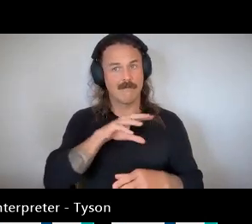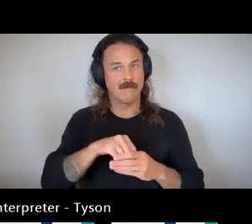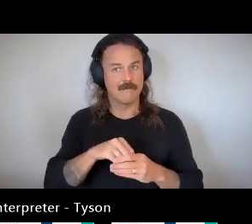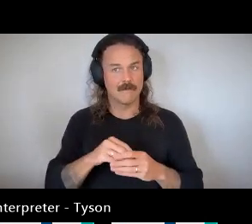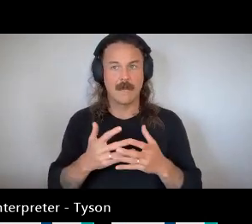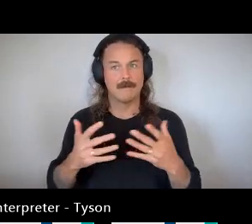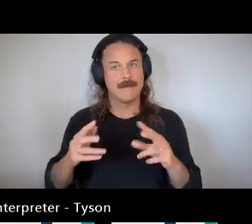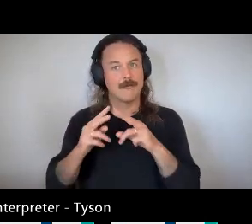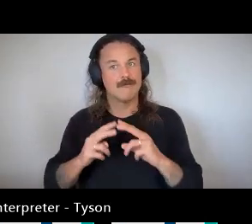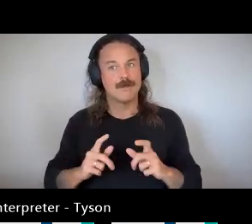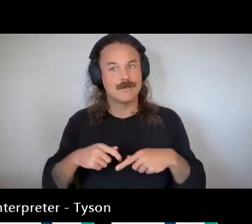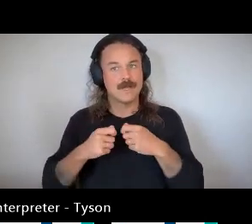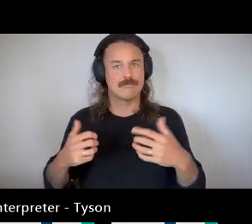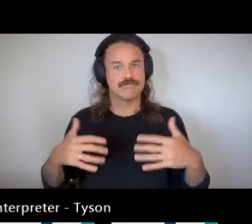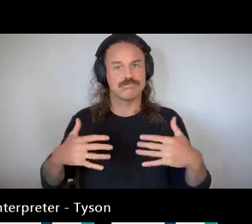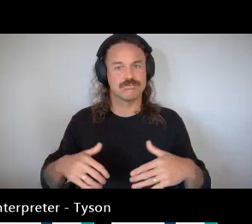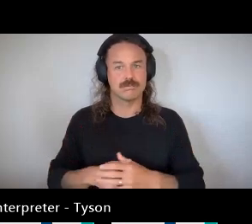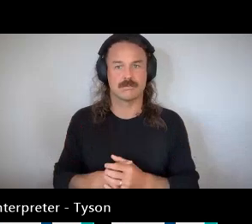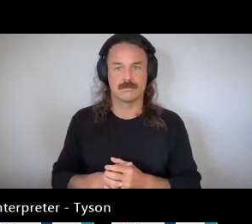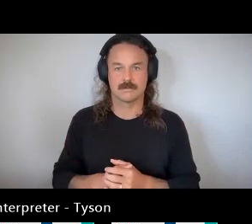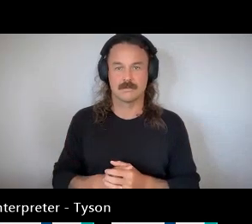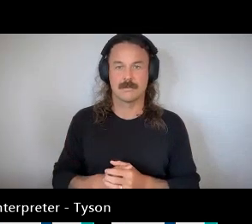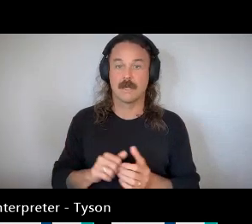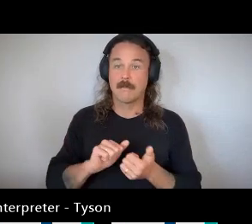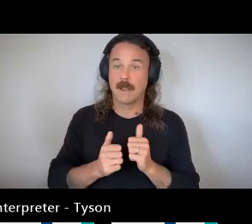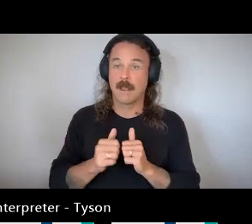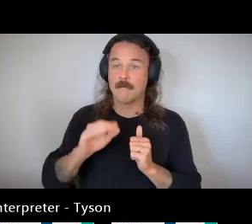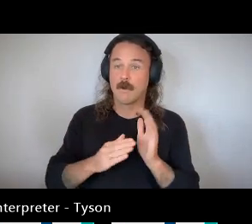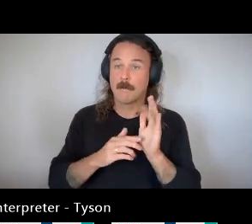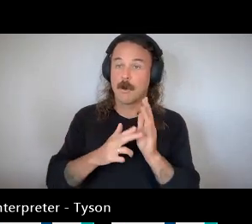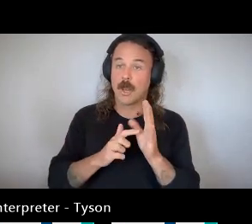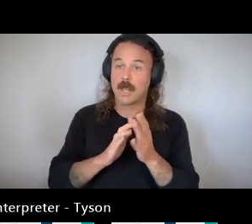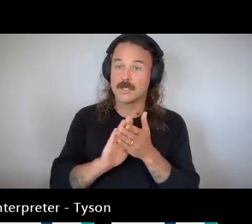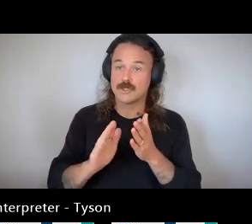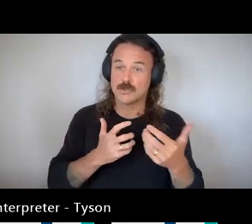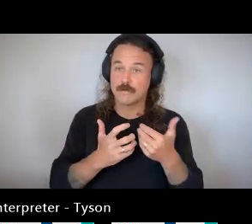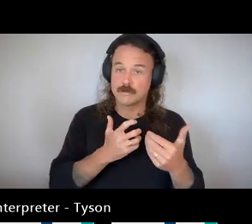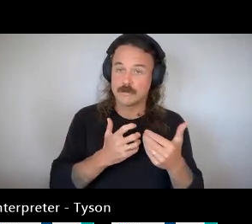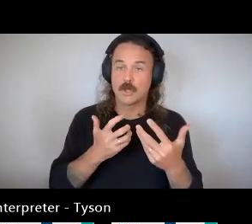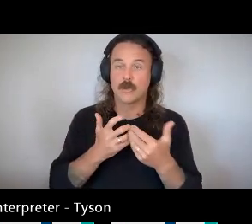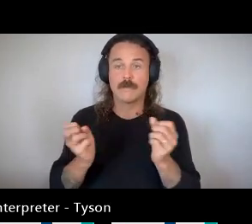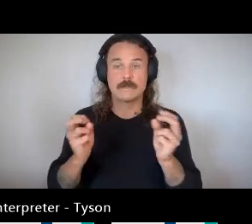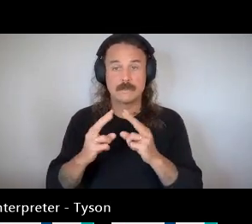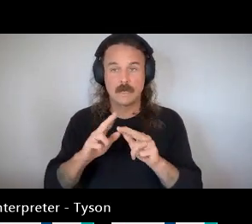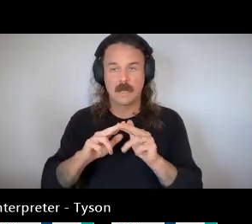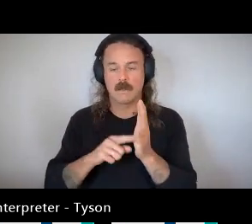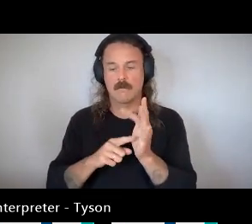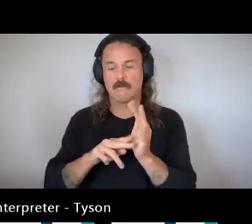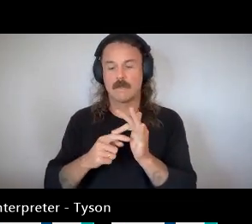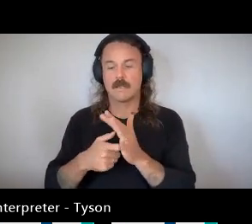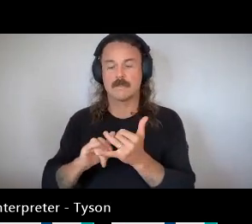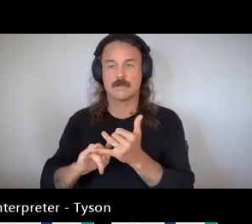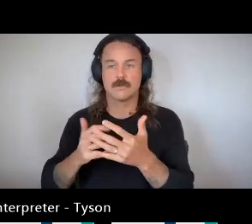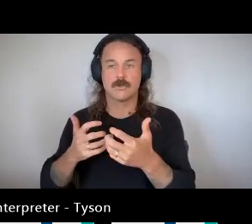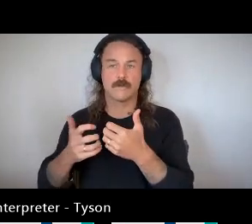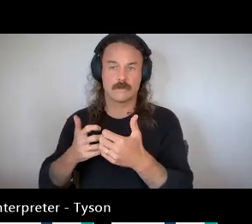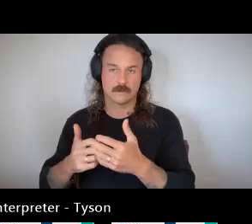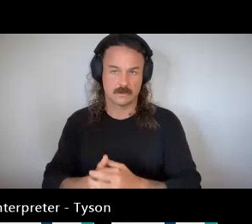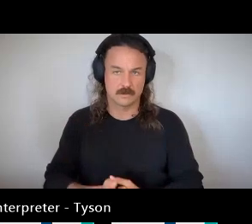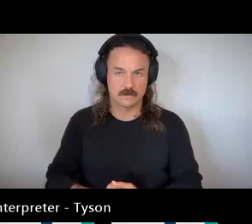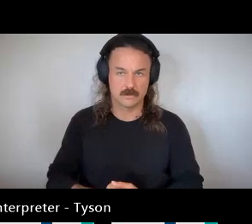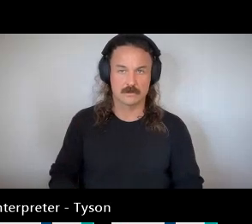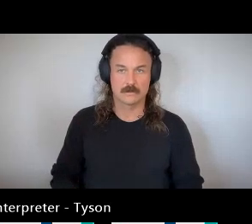team. So we had partners from Monash University, the University of Sydney, and Flinders University, a number of